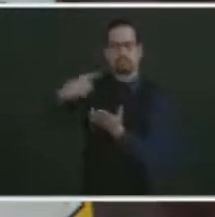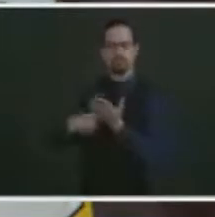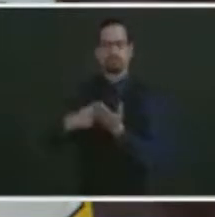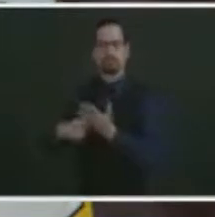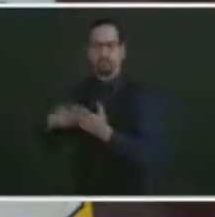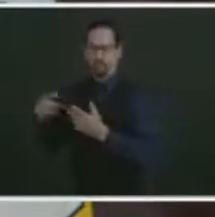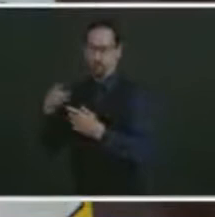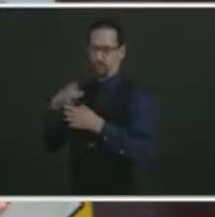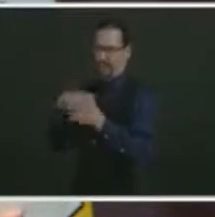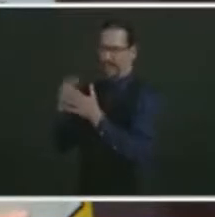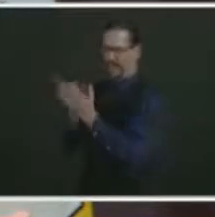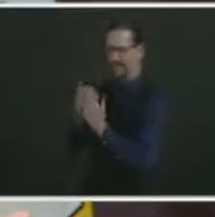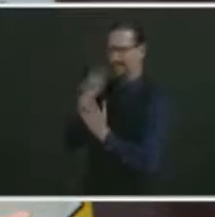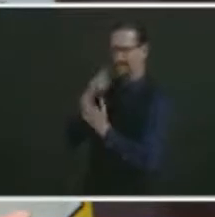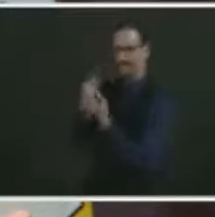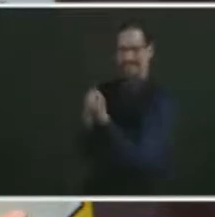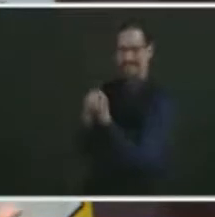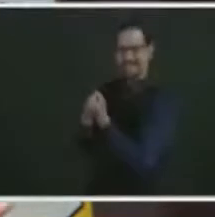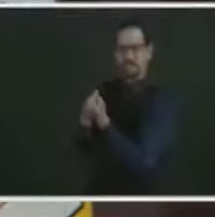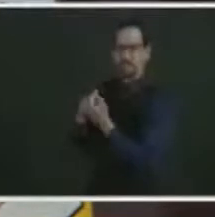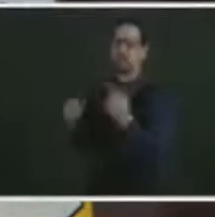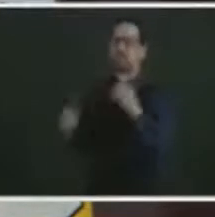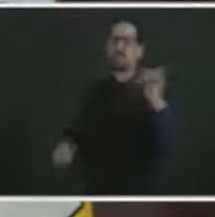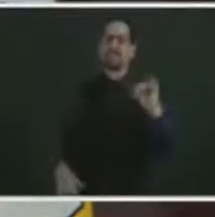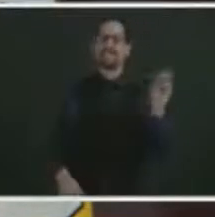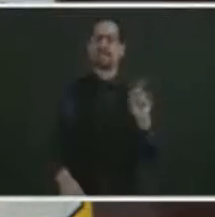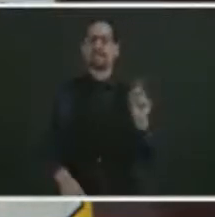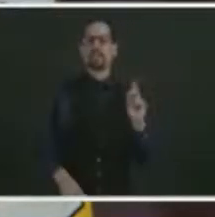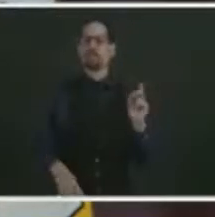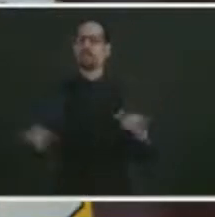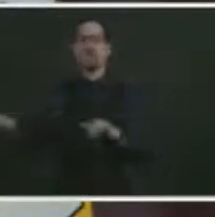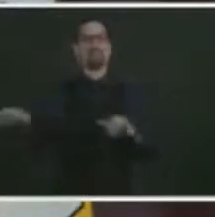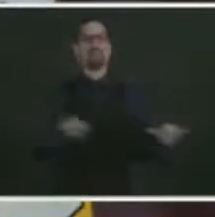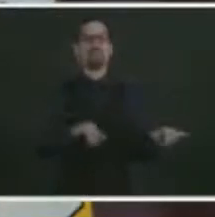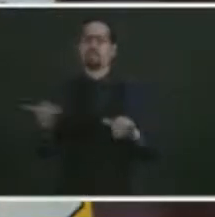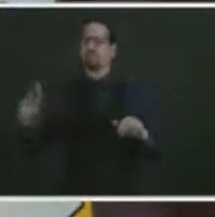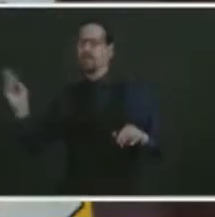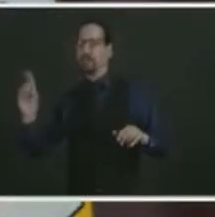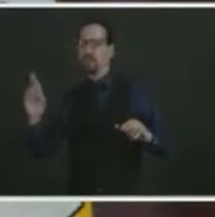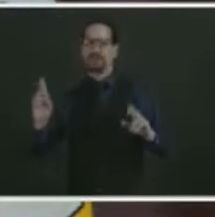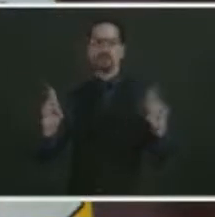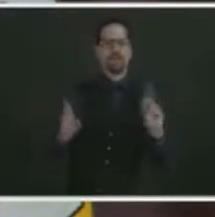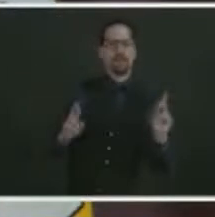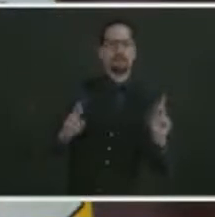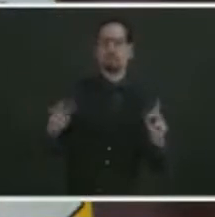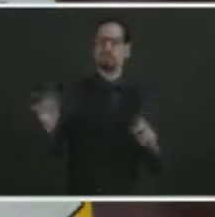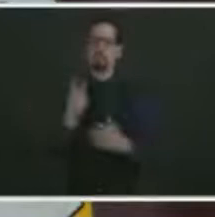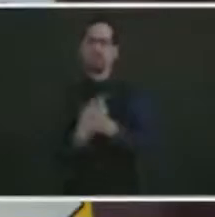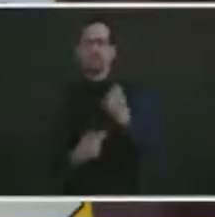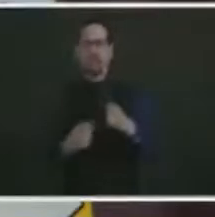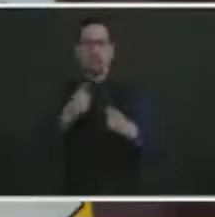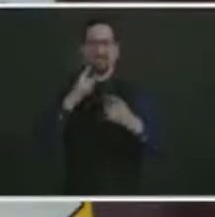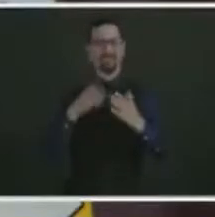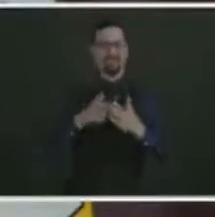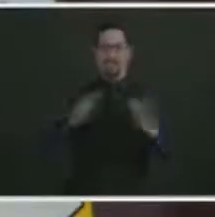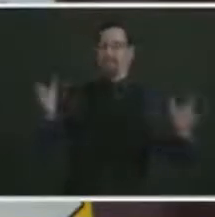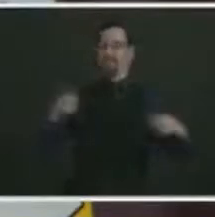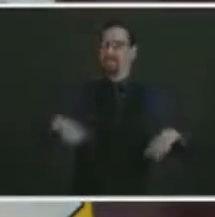Democrats are. This is bipartisan. I think there is widespread recognition, including